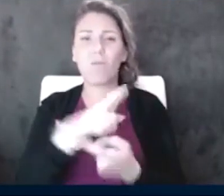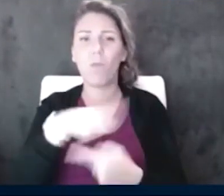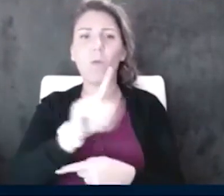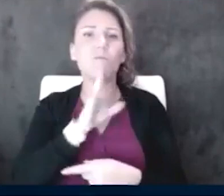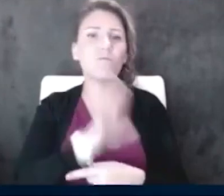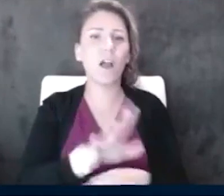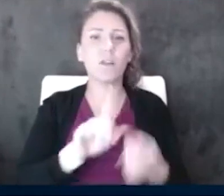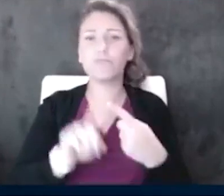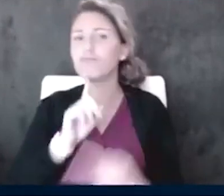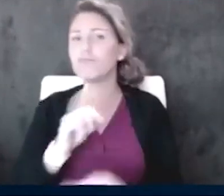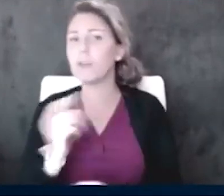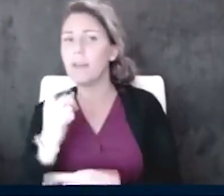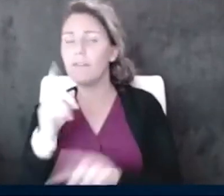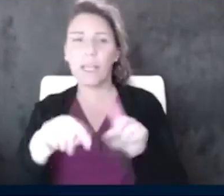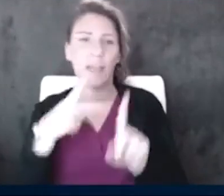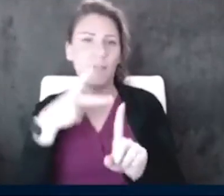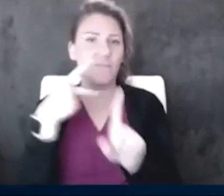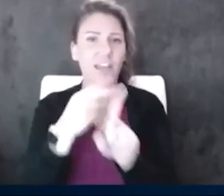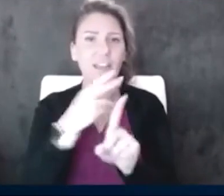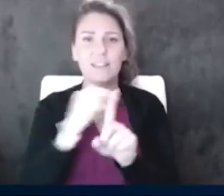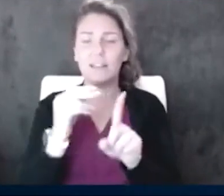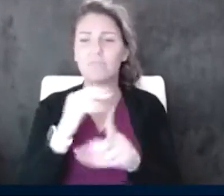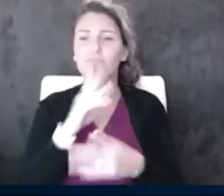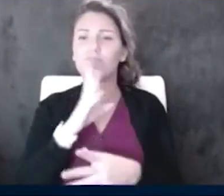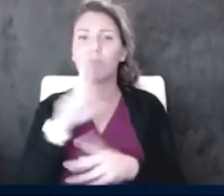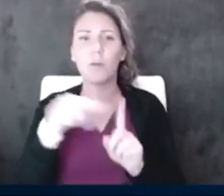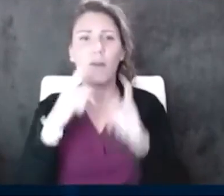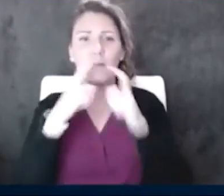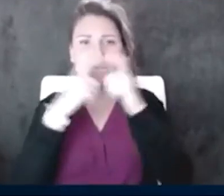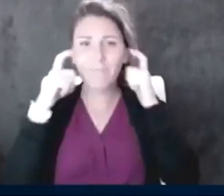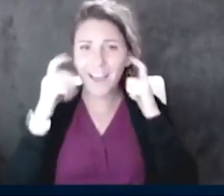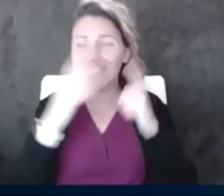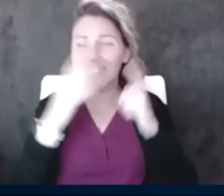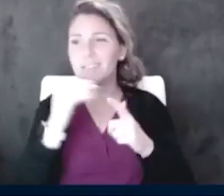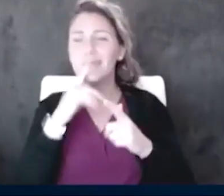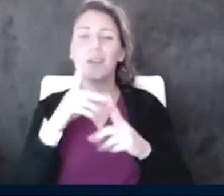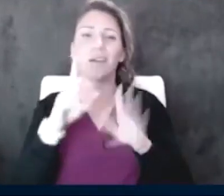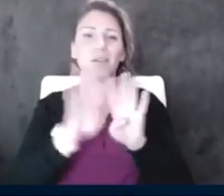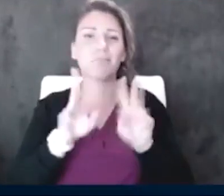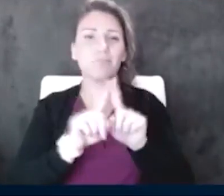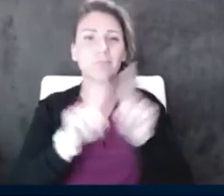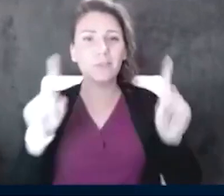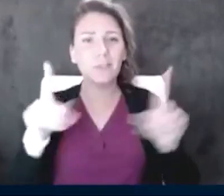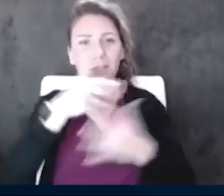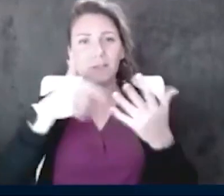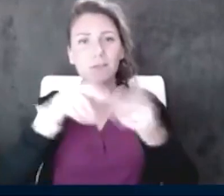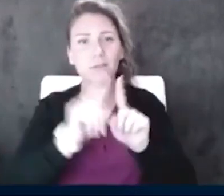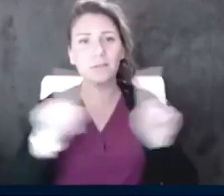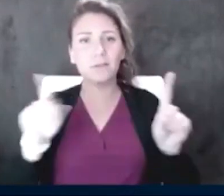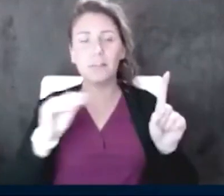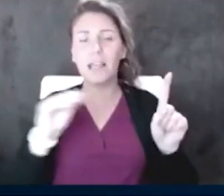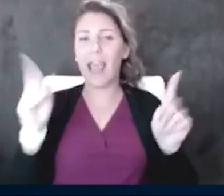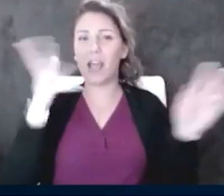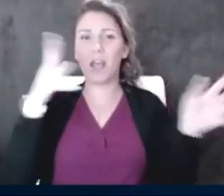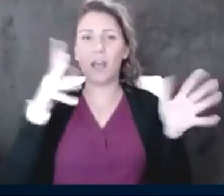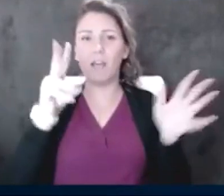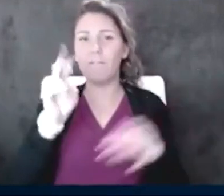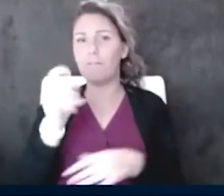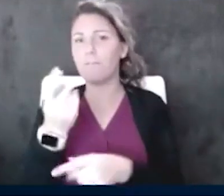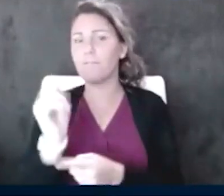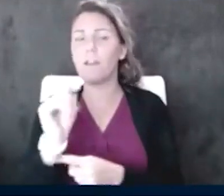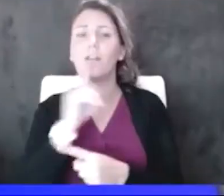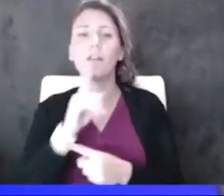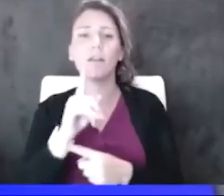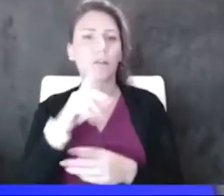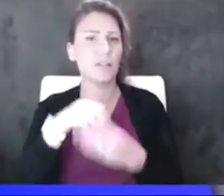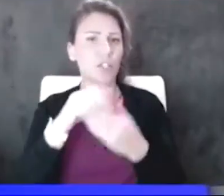the distancing, and just the importance of like ventilation in the schools. What can we say about that? Well, I think testing is another kind of